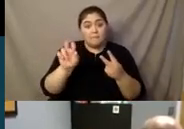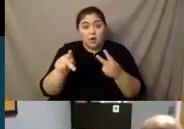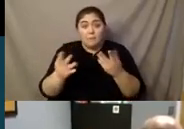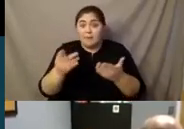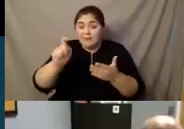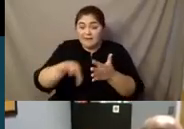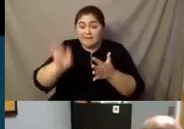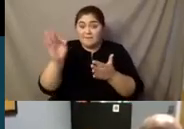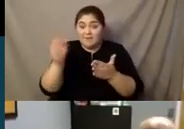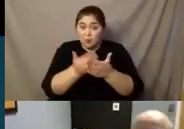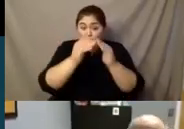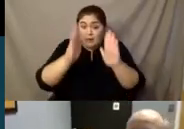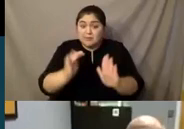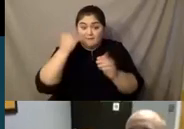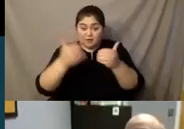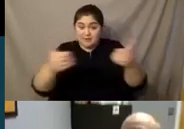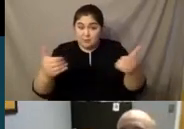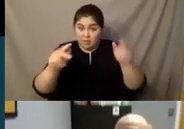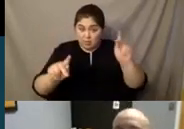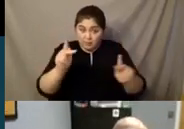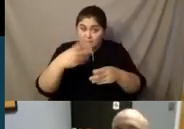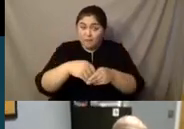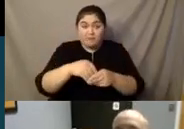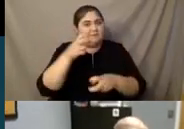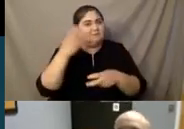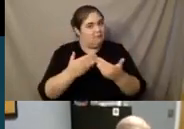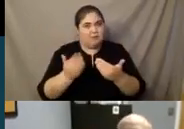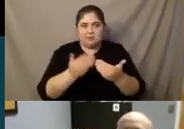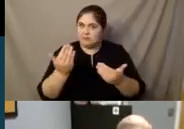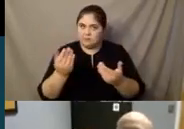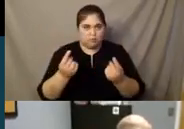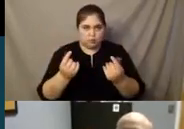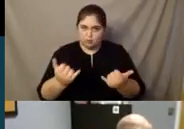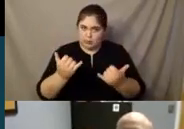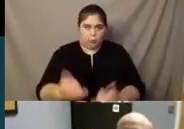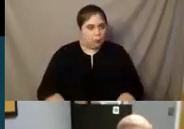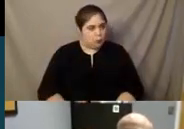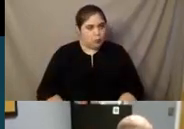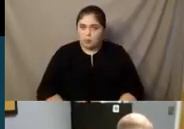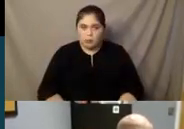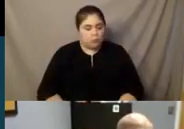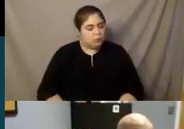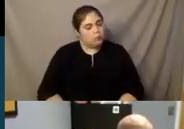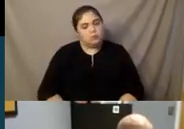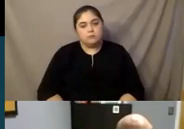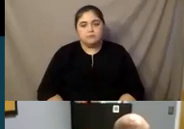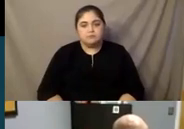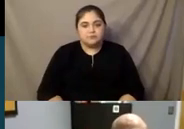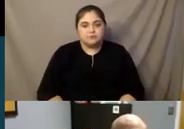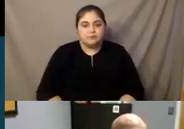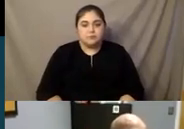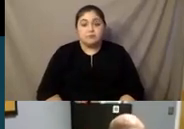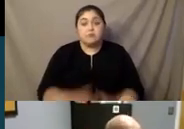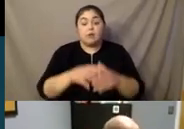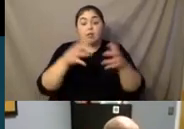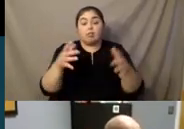you're going to separate those parties. And that's not an easy thing to do right now. Further, a lot of times in domestic violence